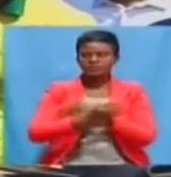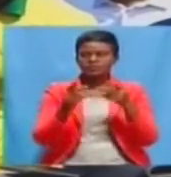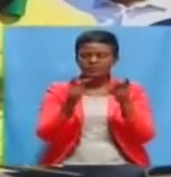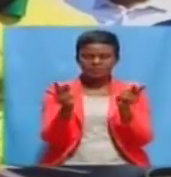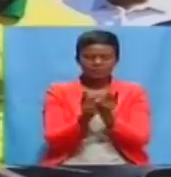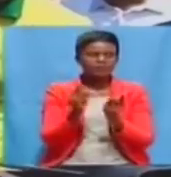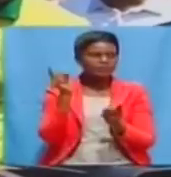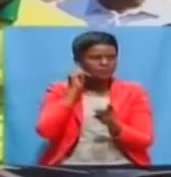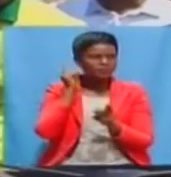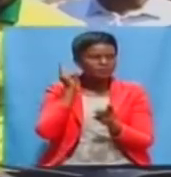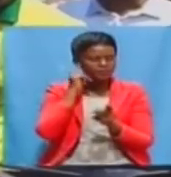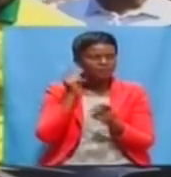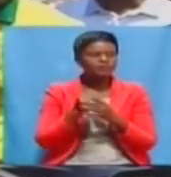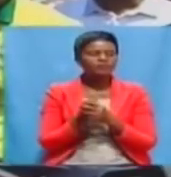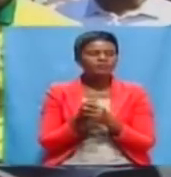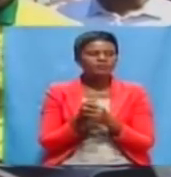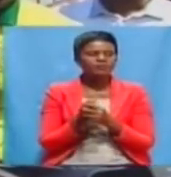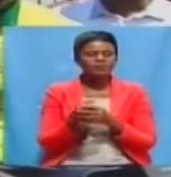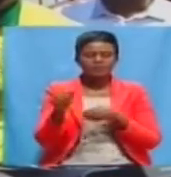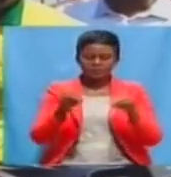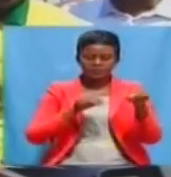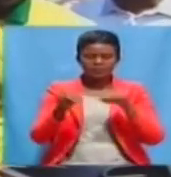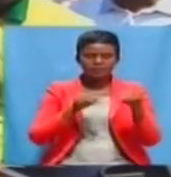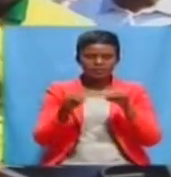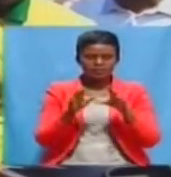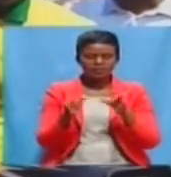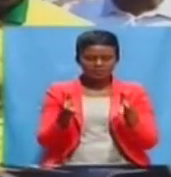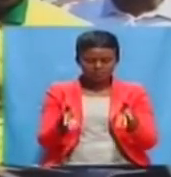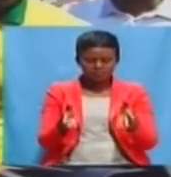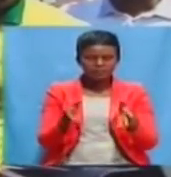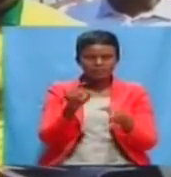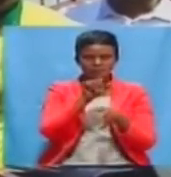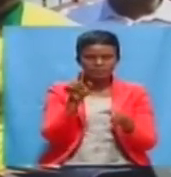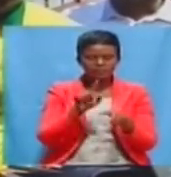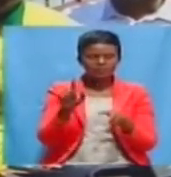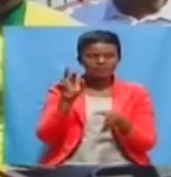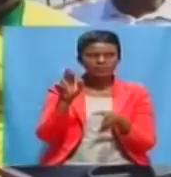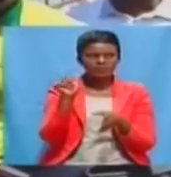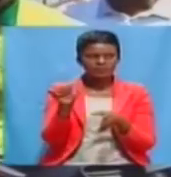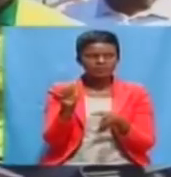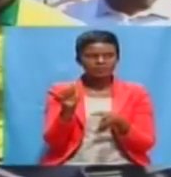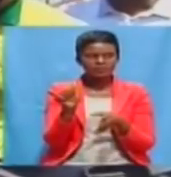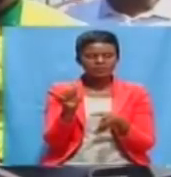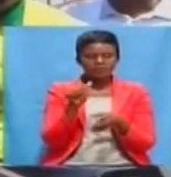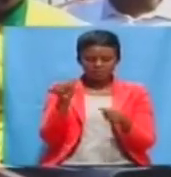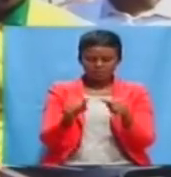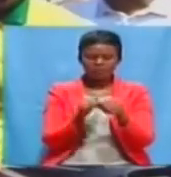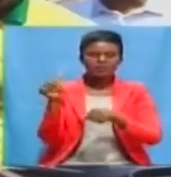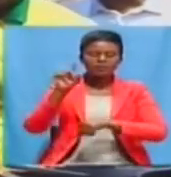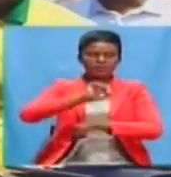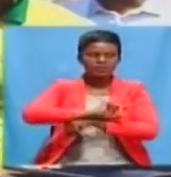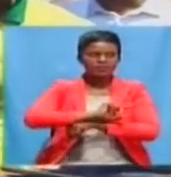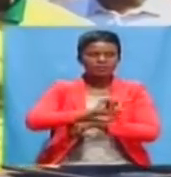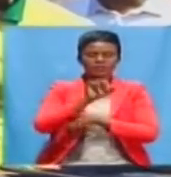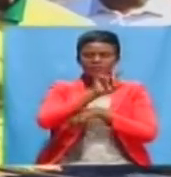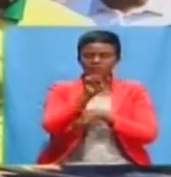earlier on from the station manager from Zambia Revenue Authority that on a daily basis,